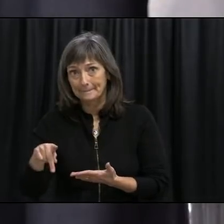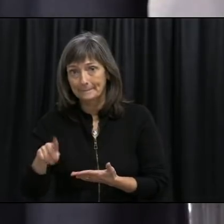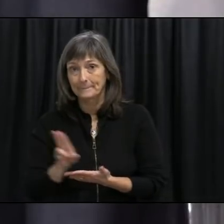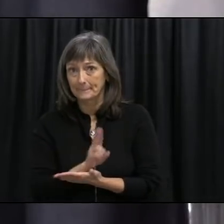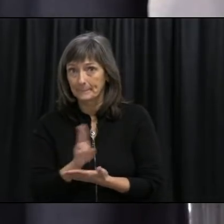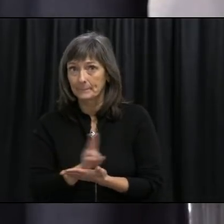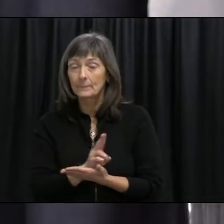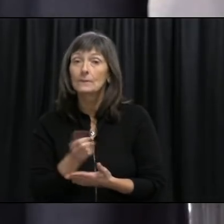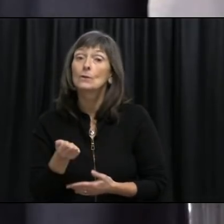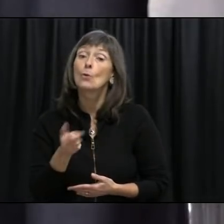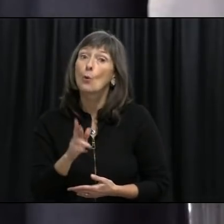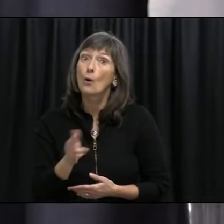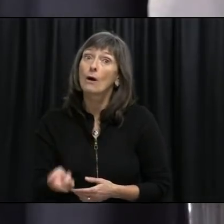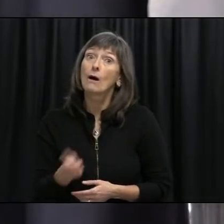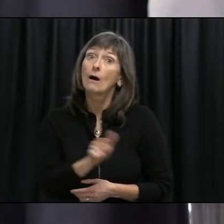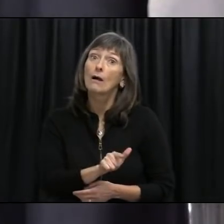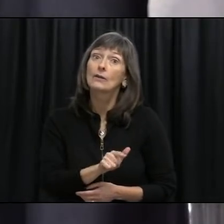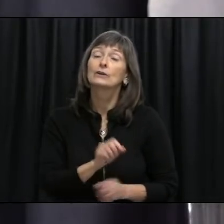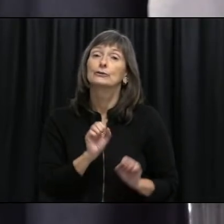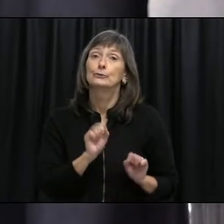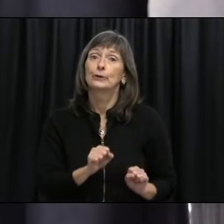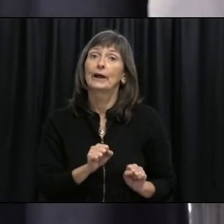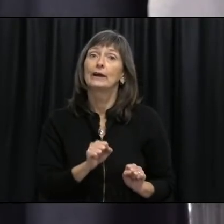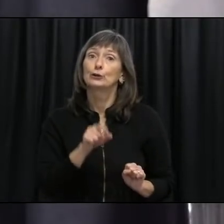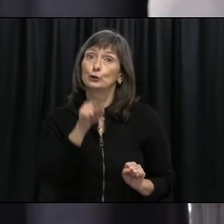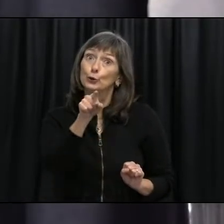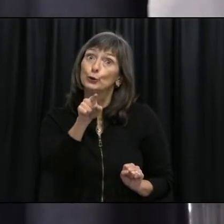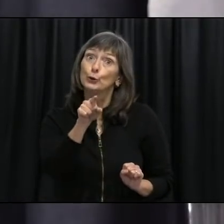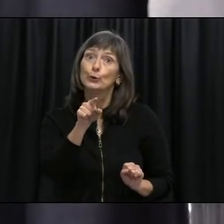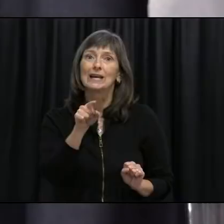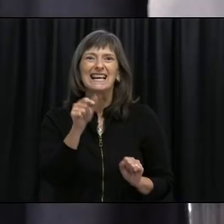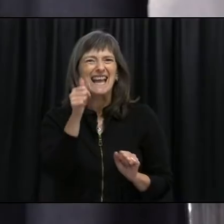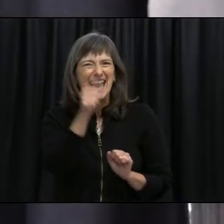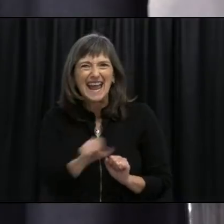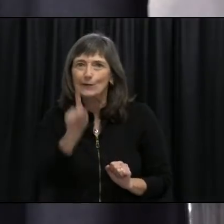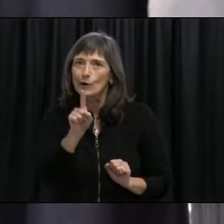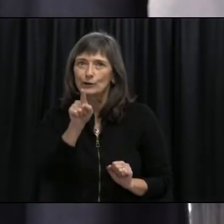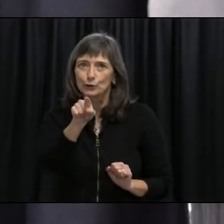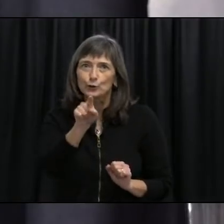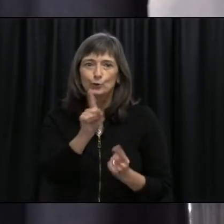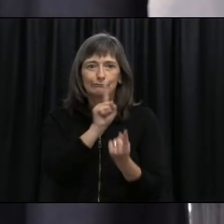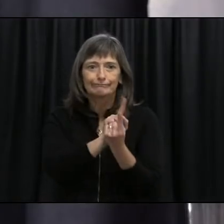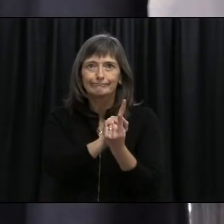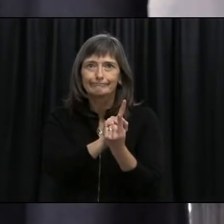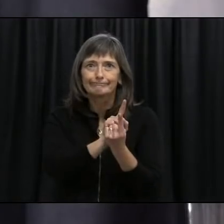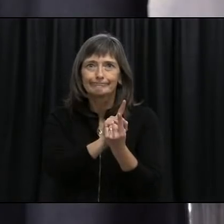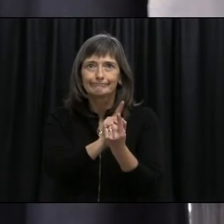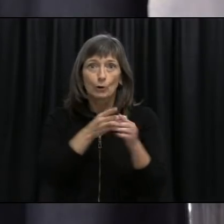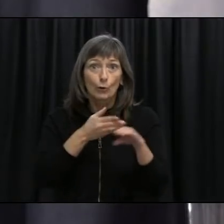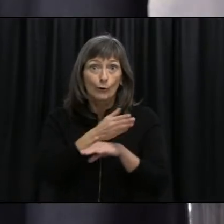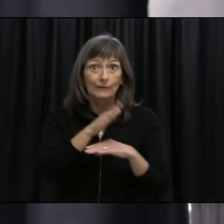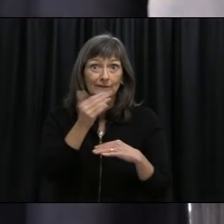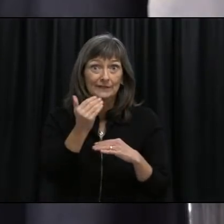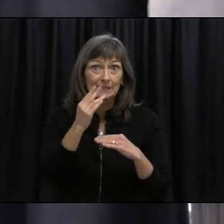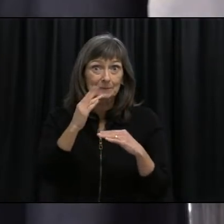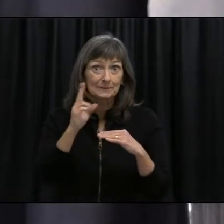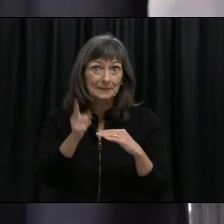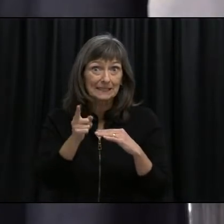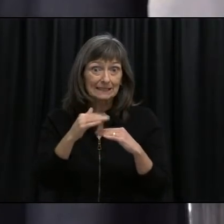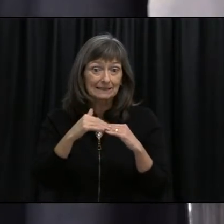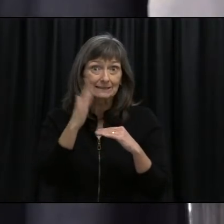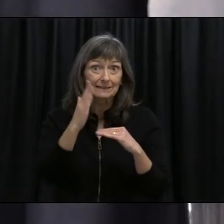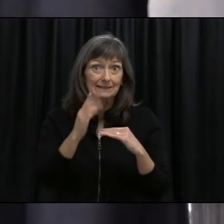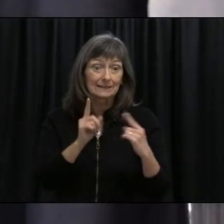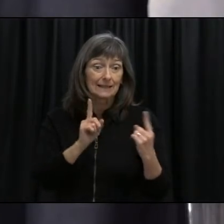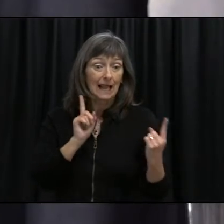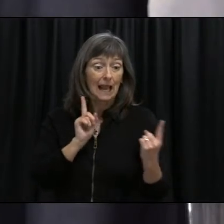that, or alternatively to diligently write down everybody you spend more than 15 minutes with, less than 6